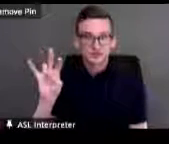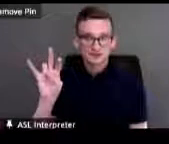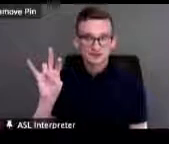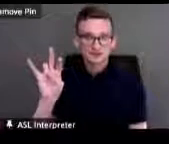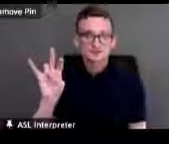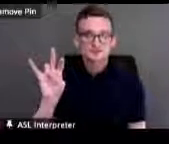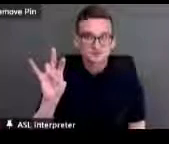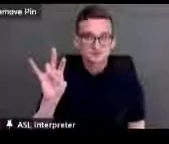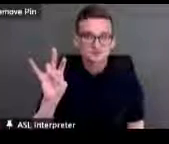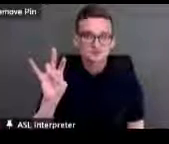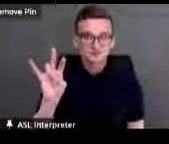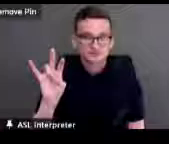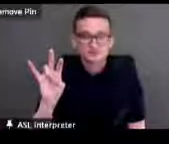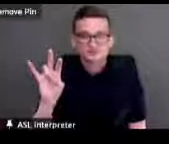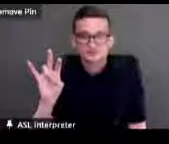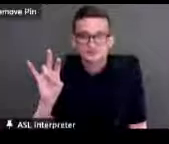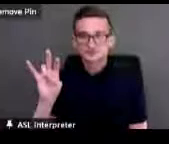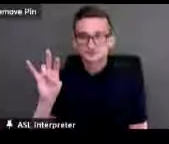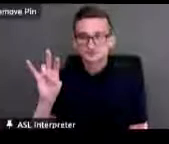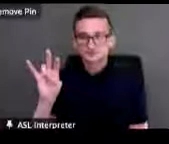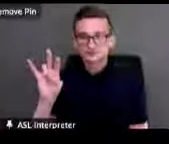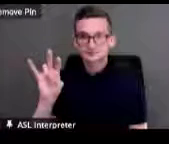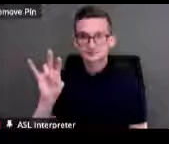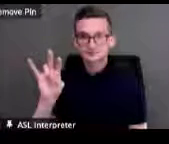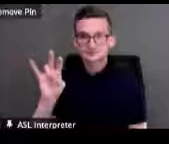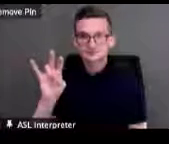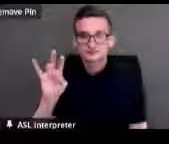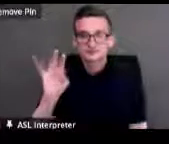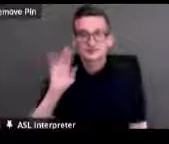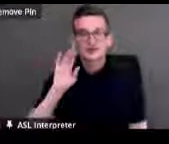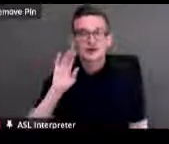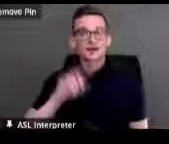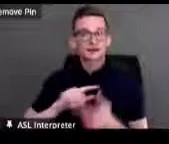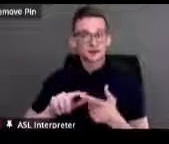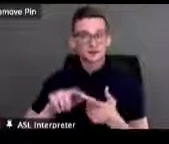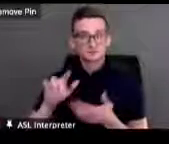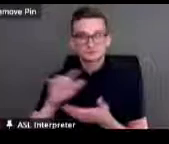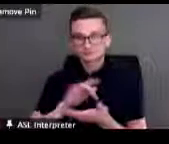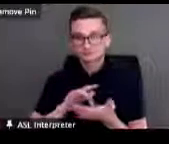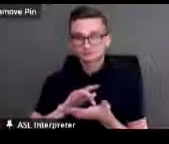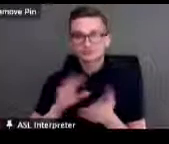877-853-5247. You will need to enter meeting ID number